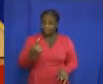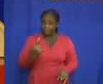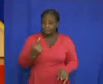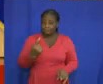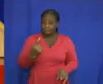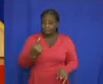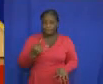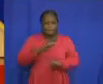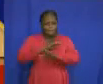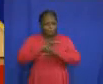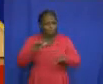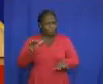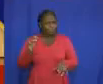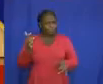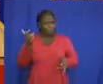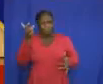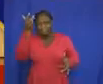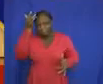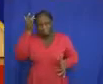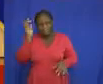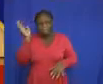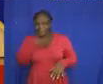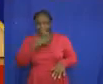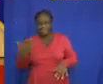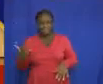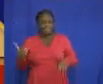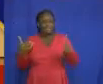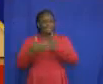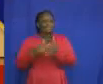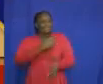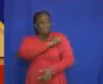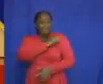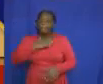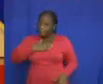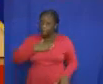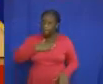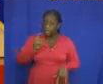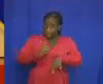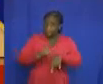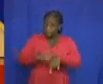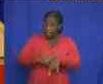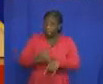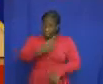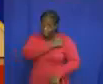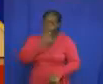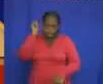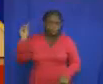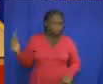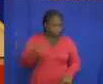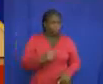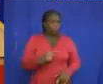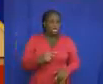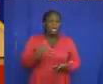Bɔne biara ɛni paneɛ no ho. Enti sɛ ɛduru so a, kɔ na kɔwɔ paneɛ no. Na ɛno